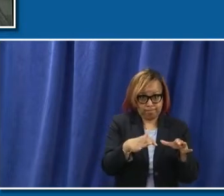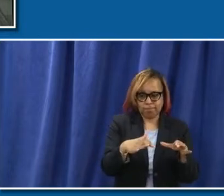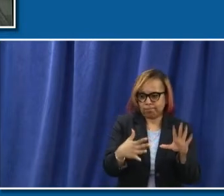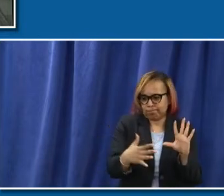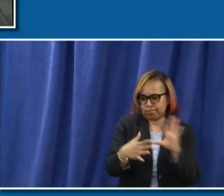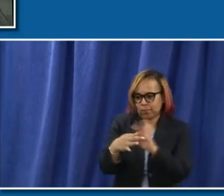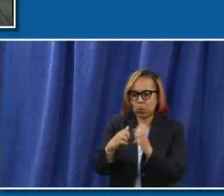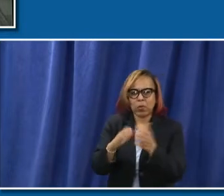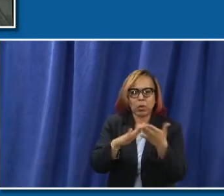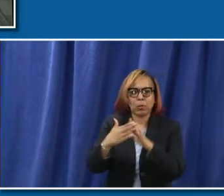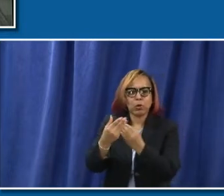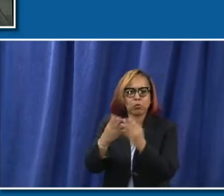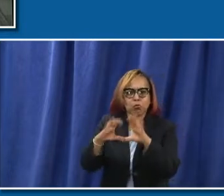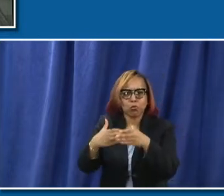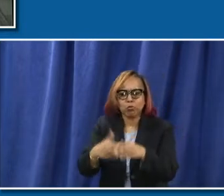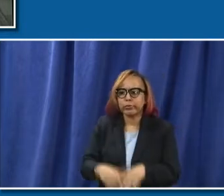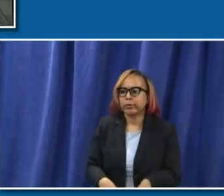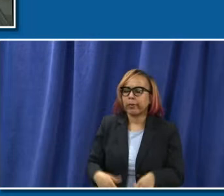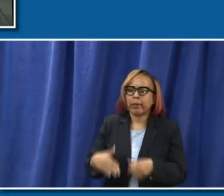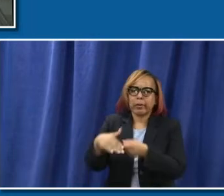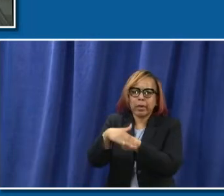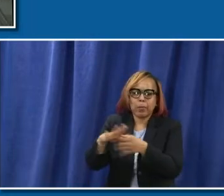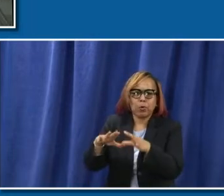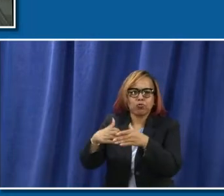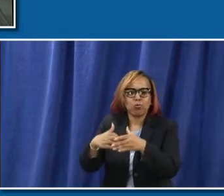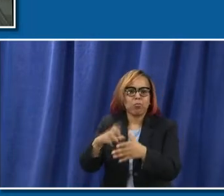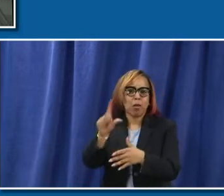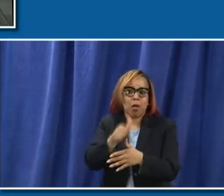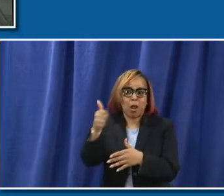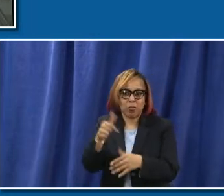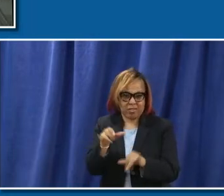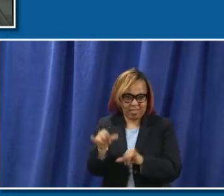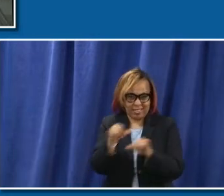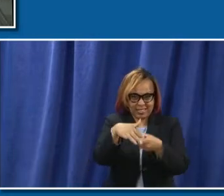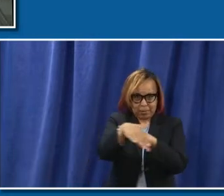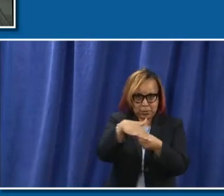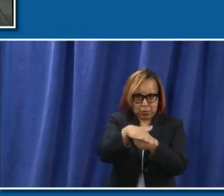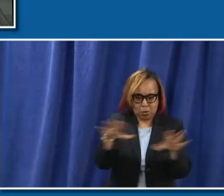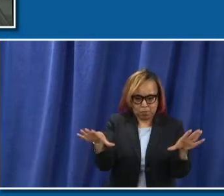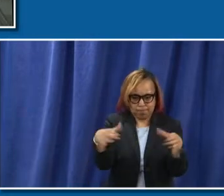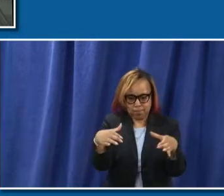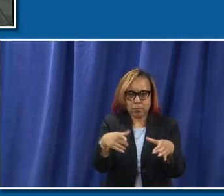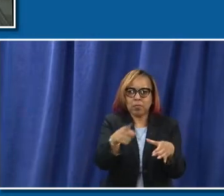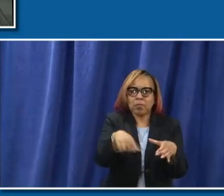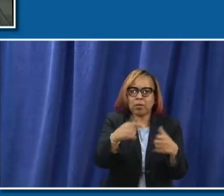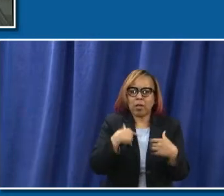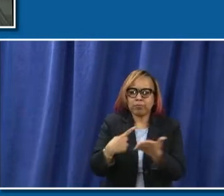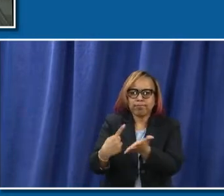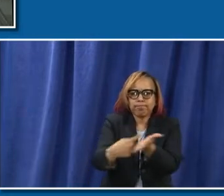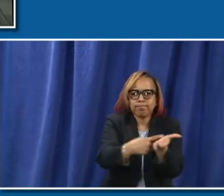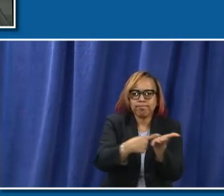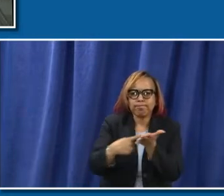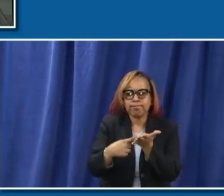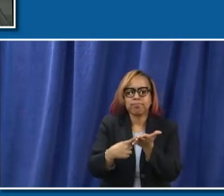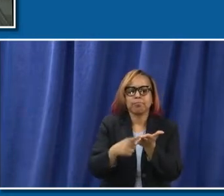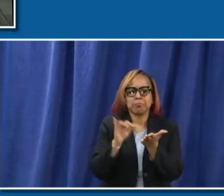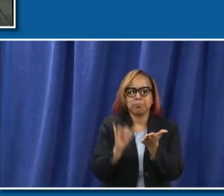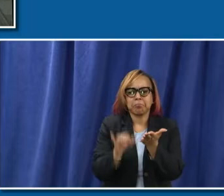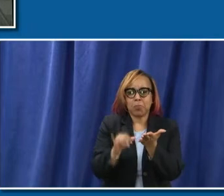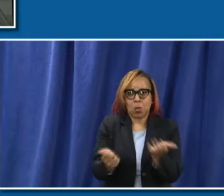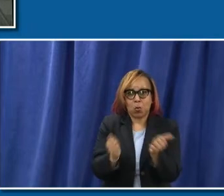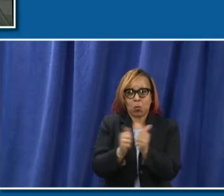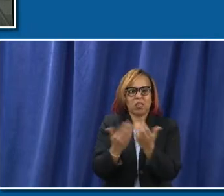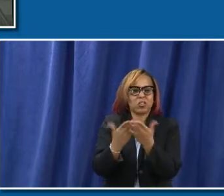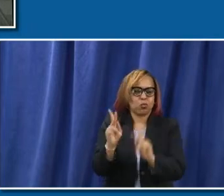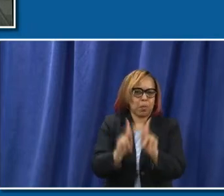with community groups or neighborhood block groups or others in that same zip code to be able to have a conversation with the